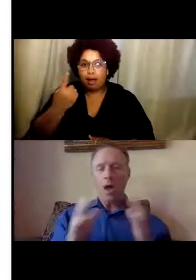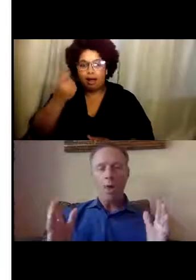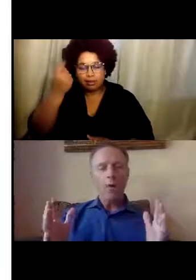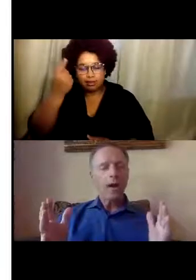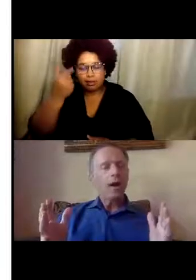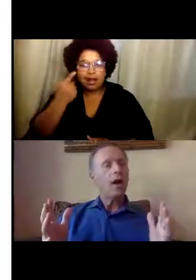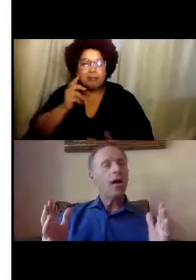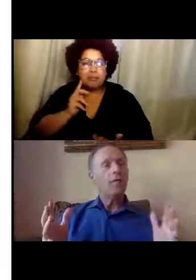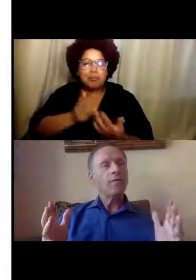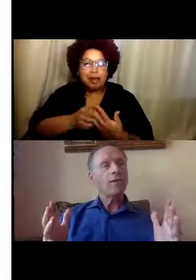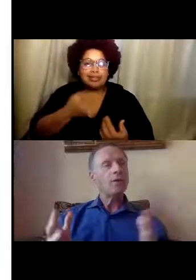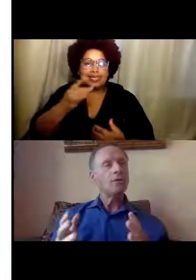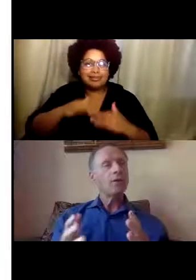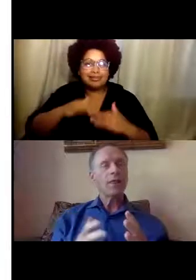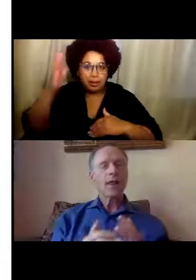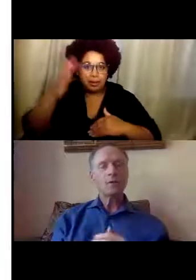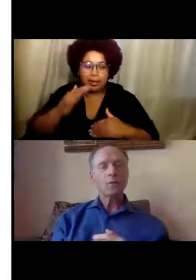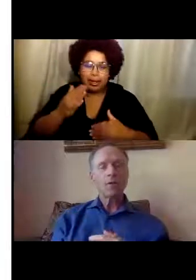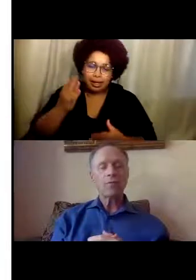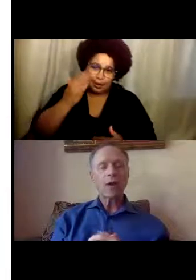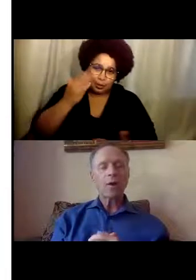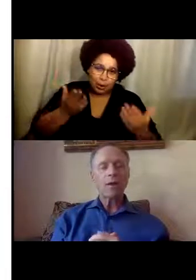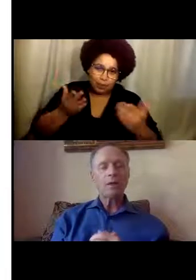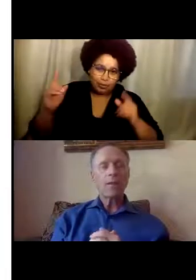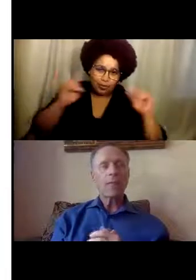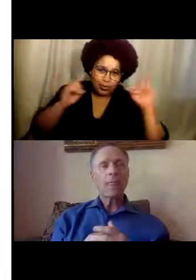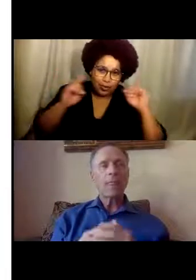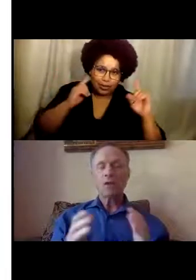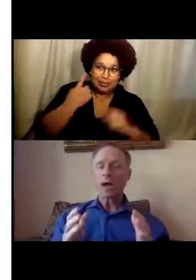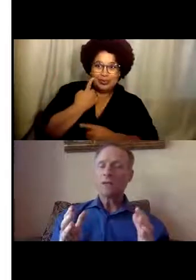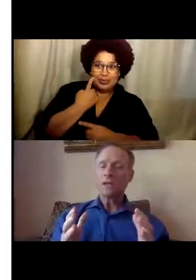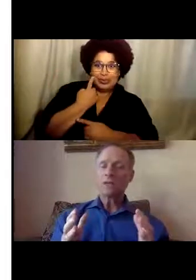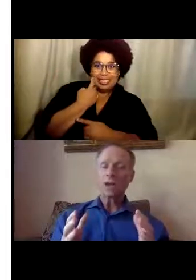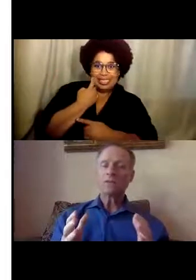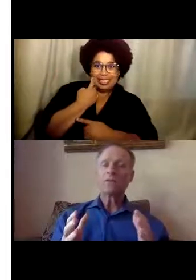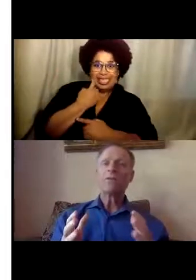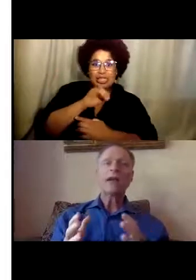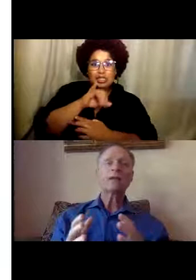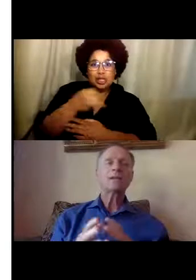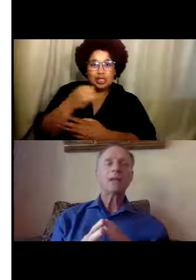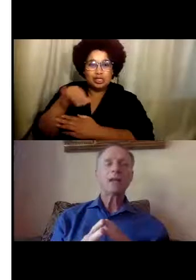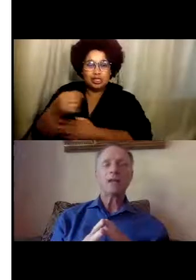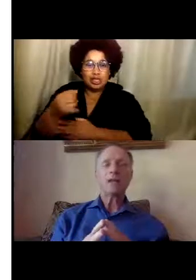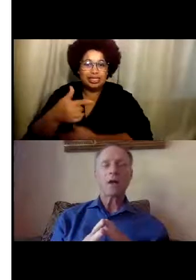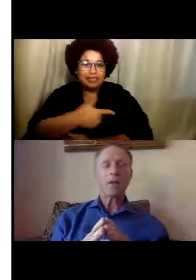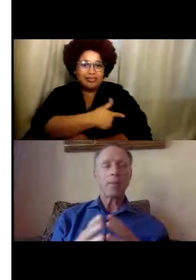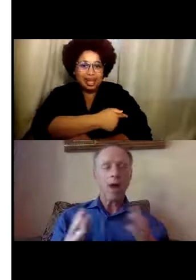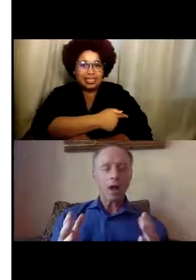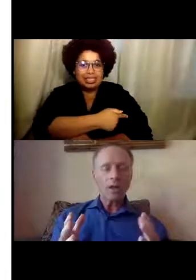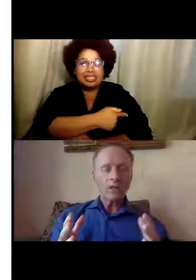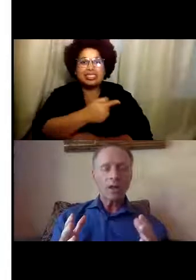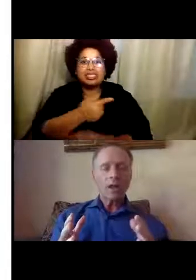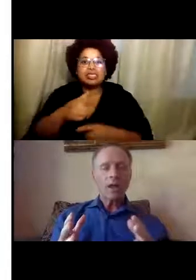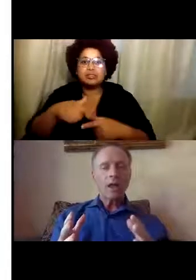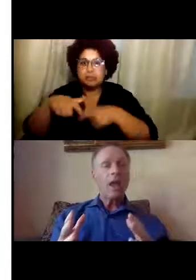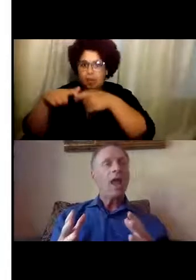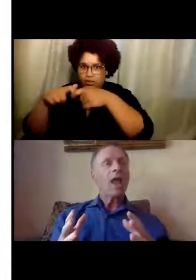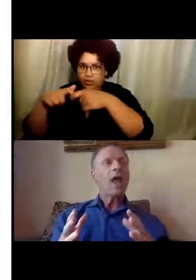probably all aware of the news in the last 24 hours that the Johnson & Johnson vaccine is on